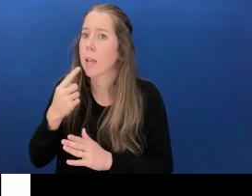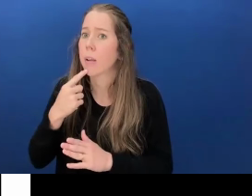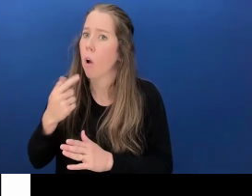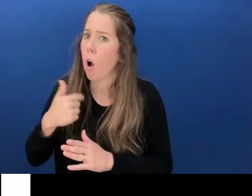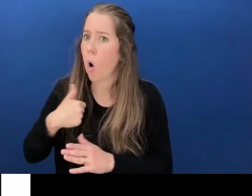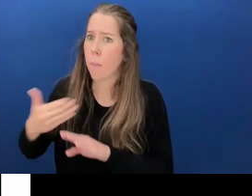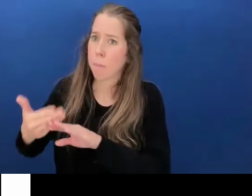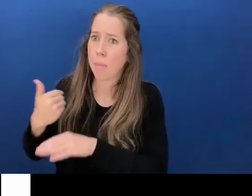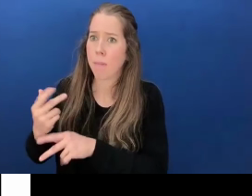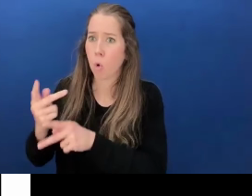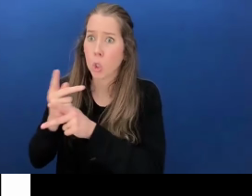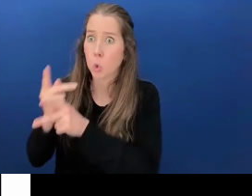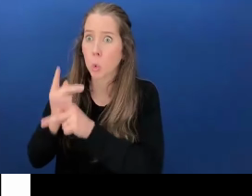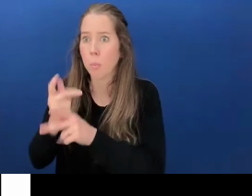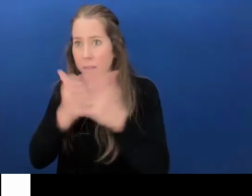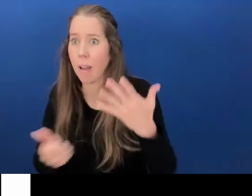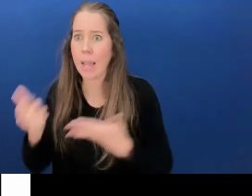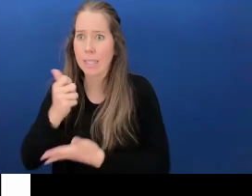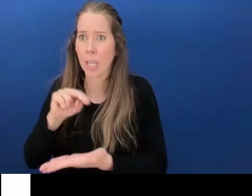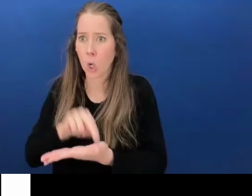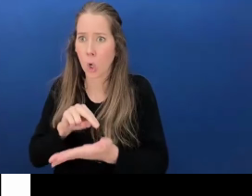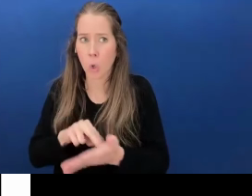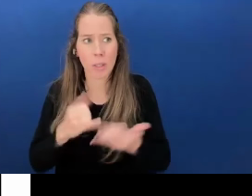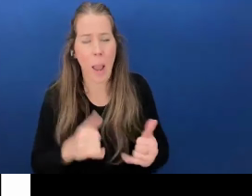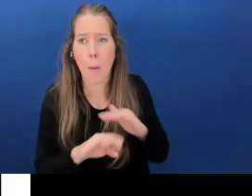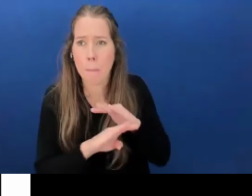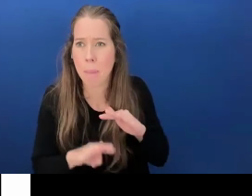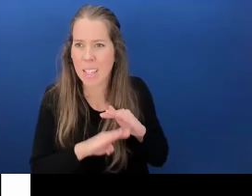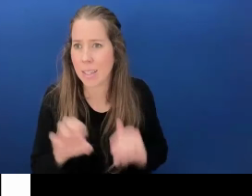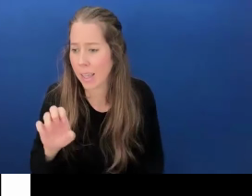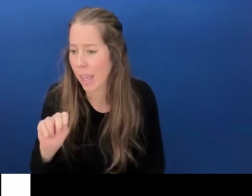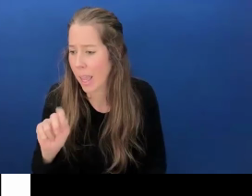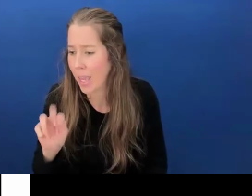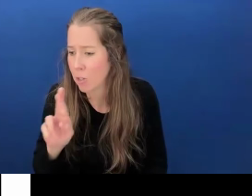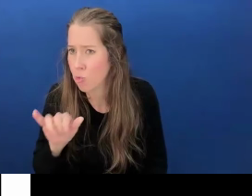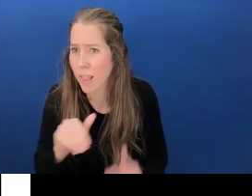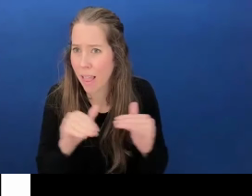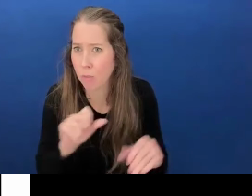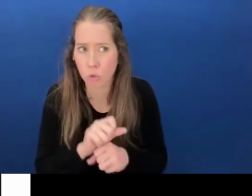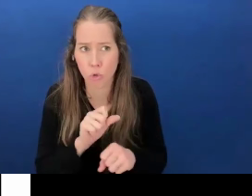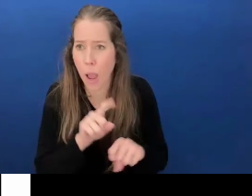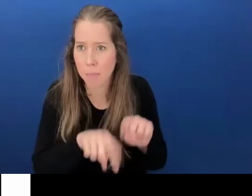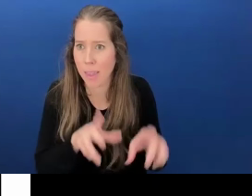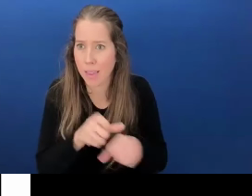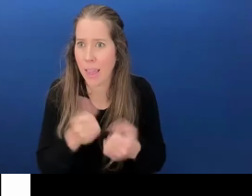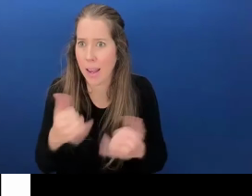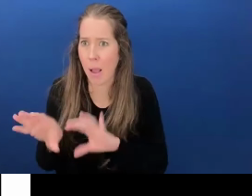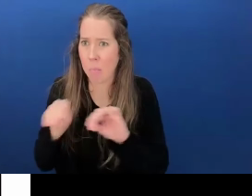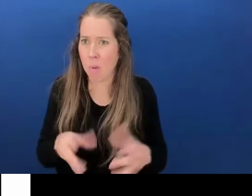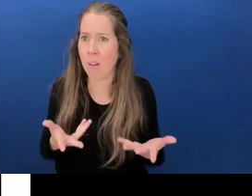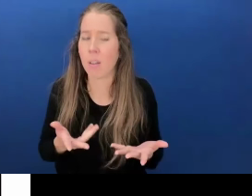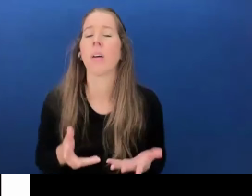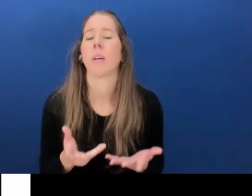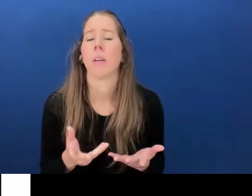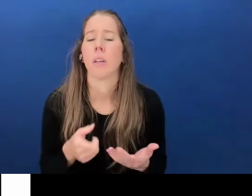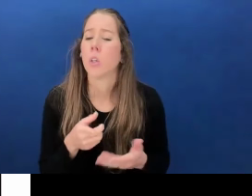even get an entry-level job here. So a lot of times these students will take advantage of a program like this to start, for one, getting that itch